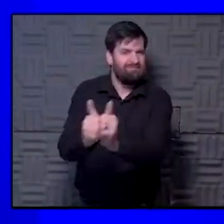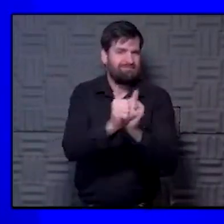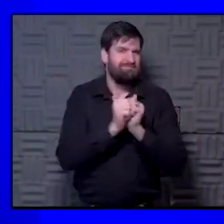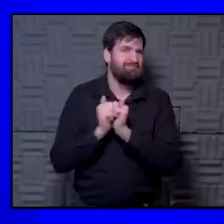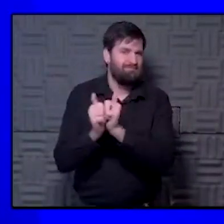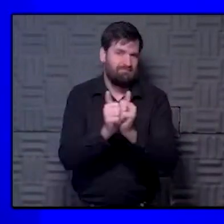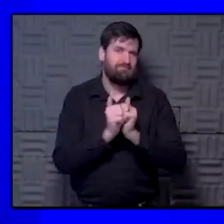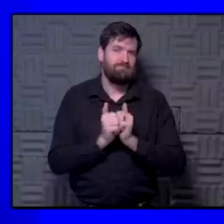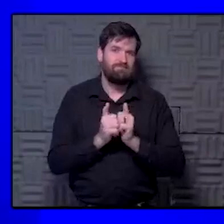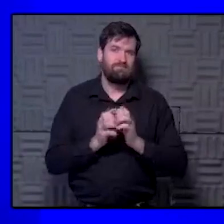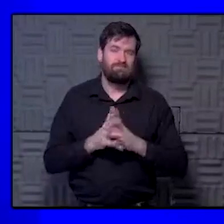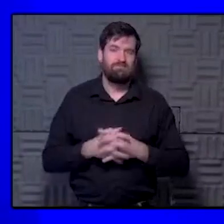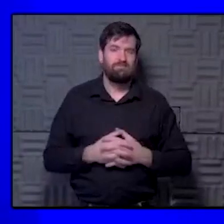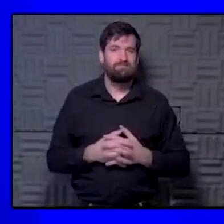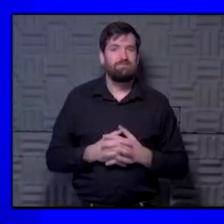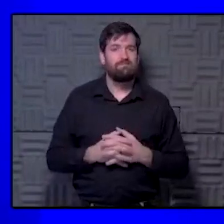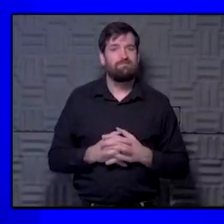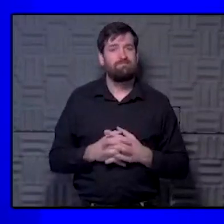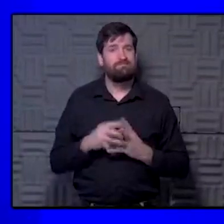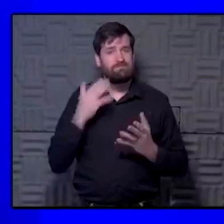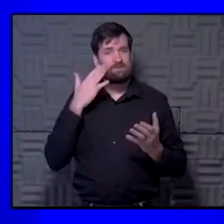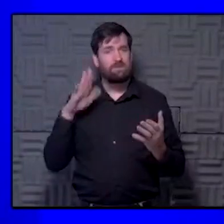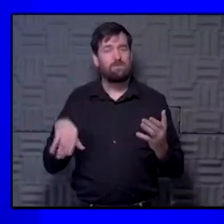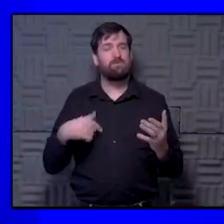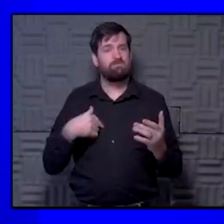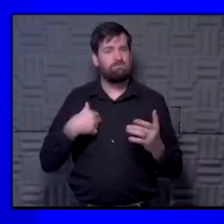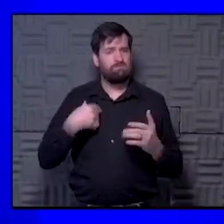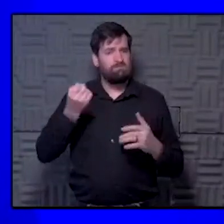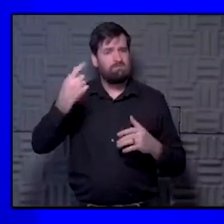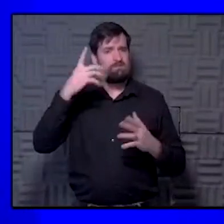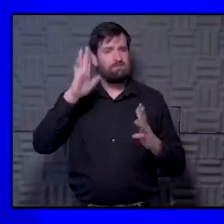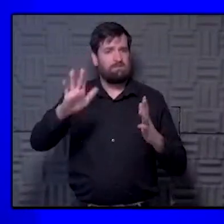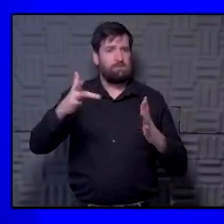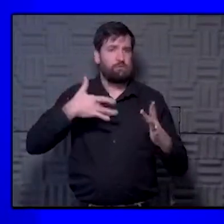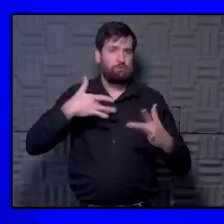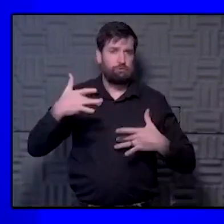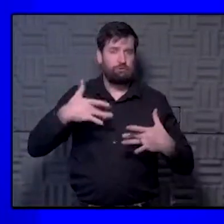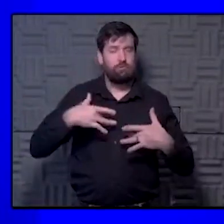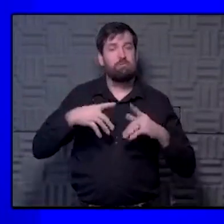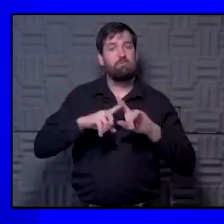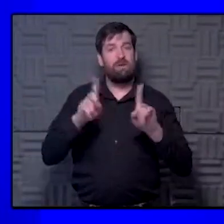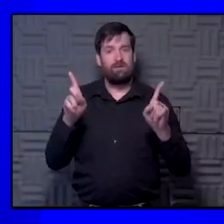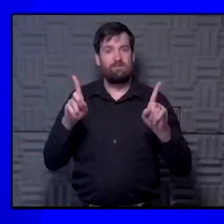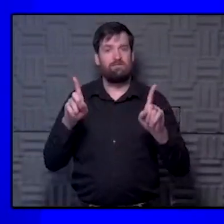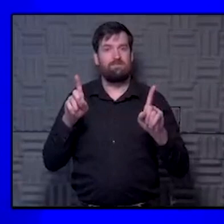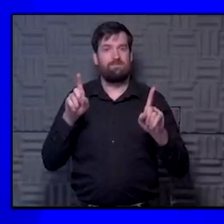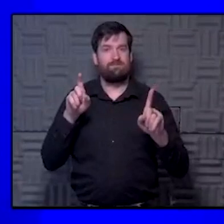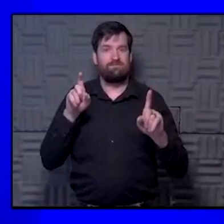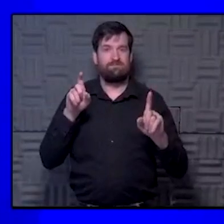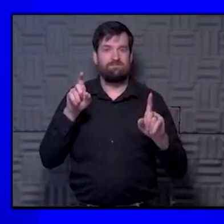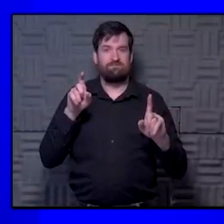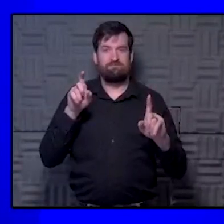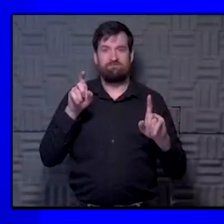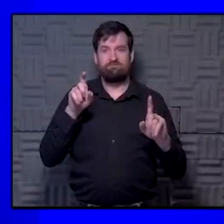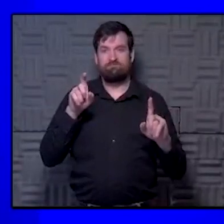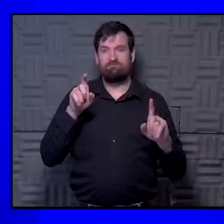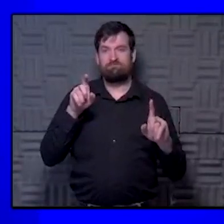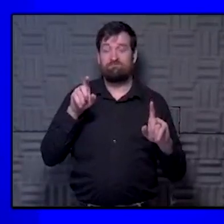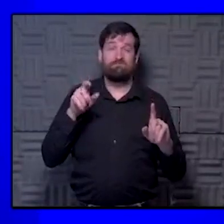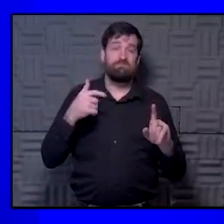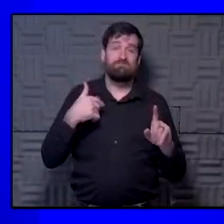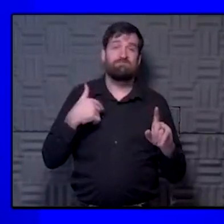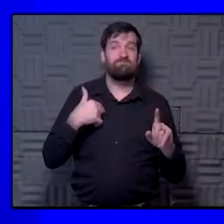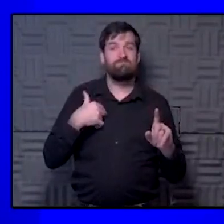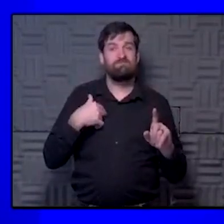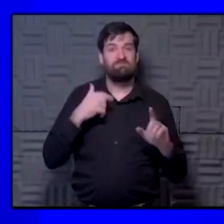population. And I get the concern, but I think we really have to sort of,